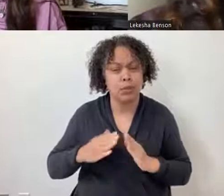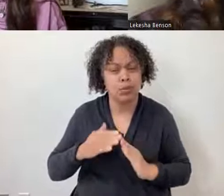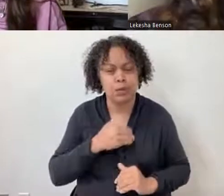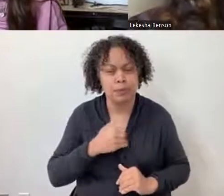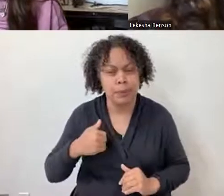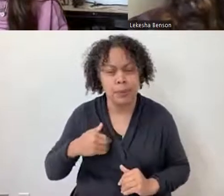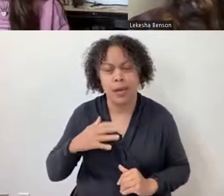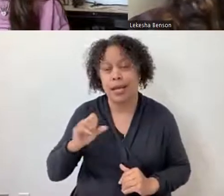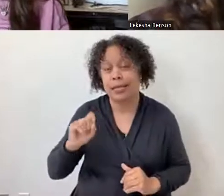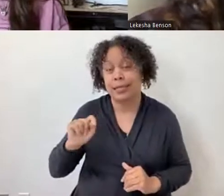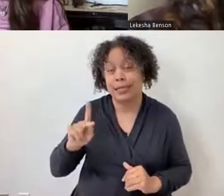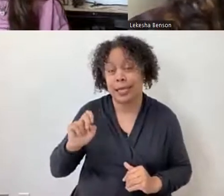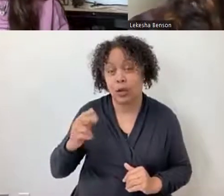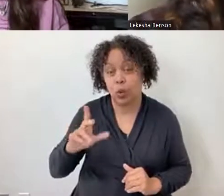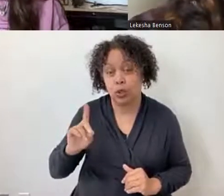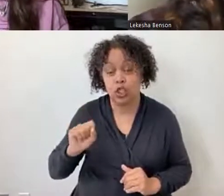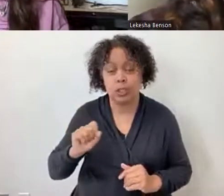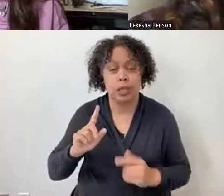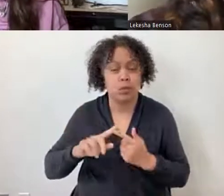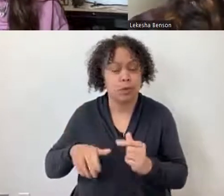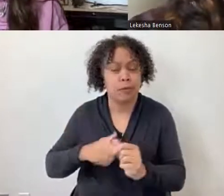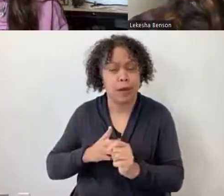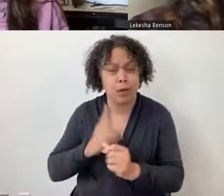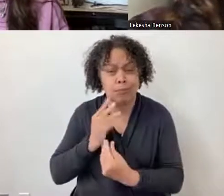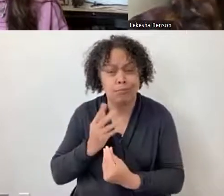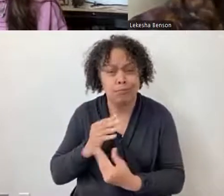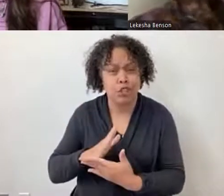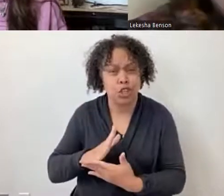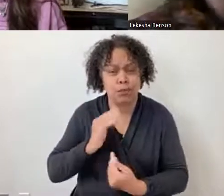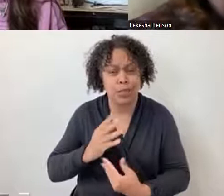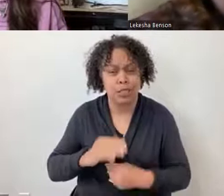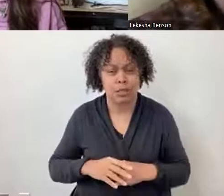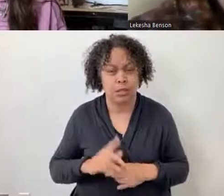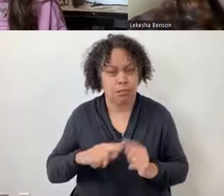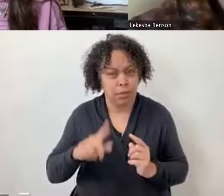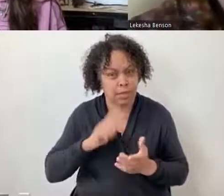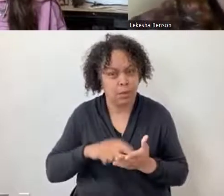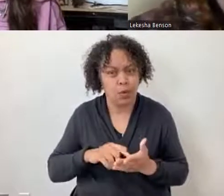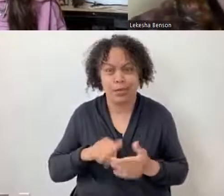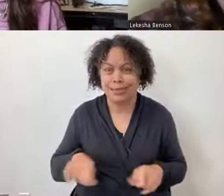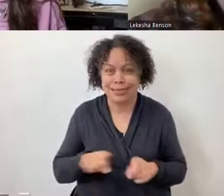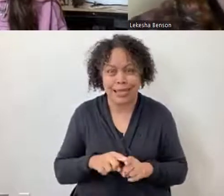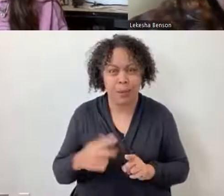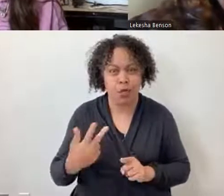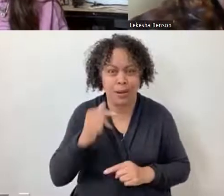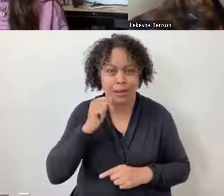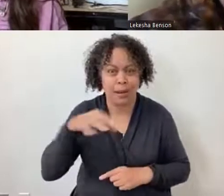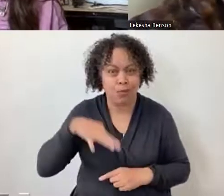back to share that information with them. And what I found was there were the same 3 nonprofits represented in the